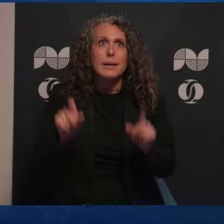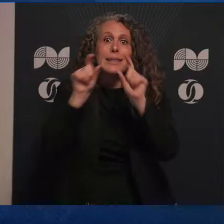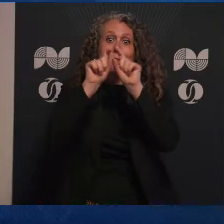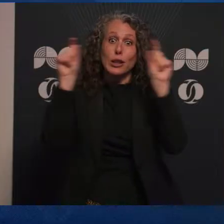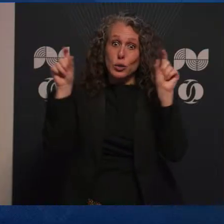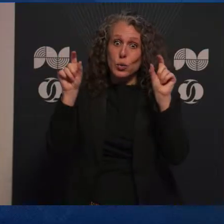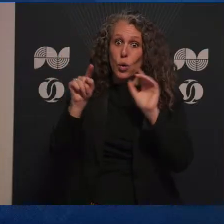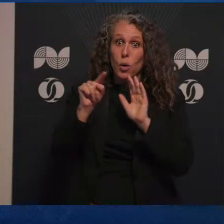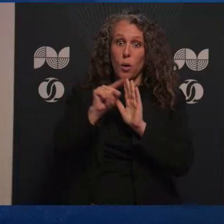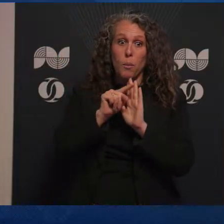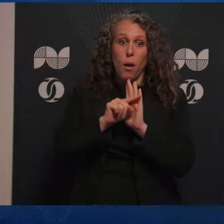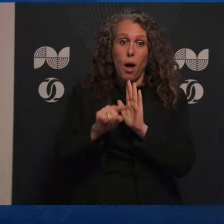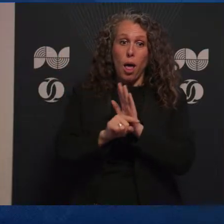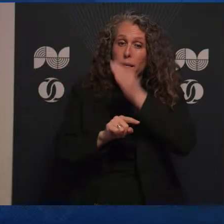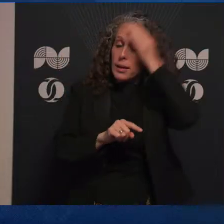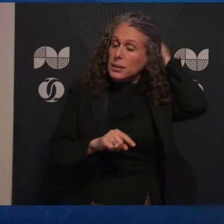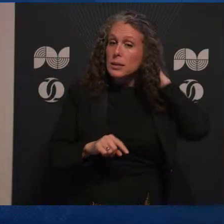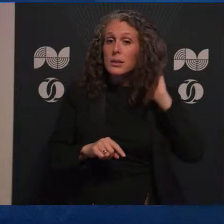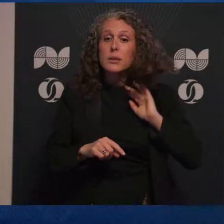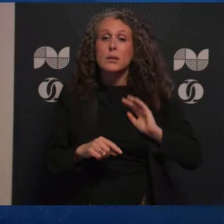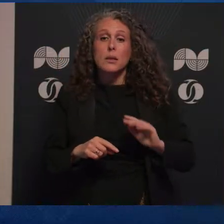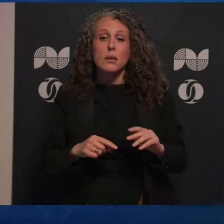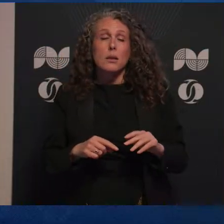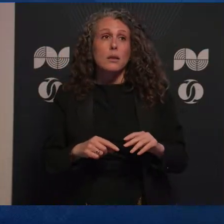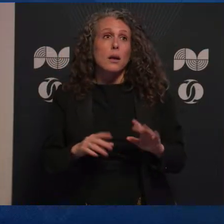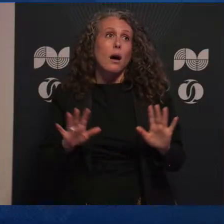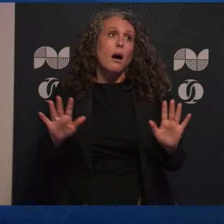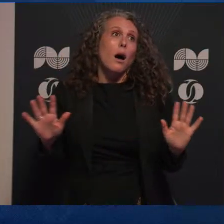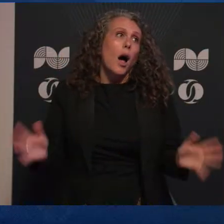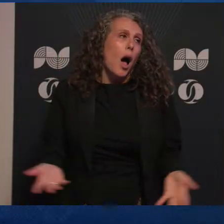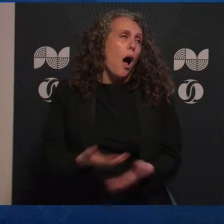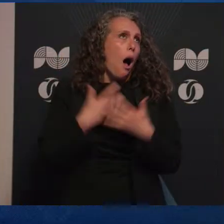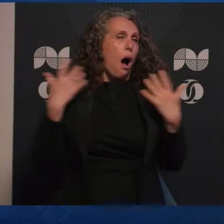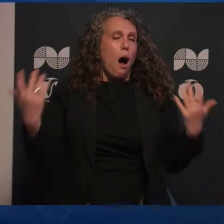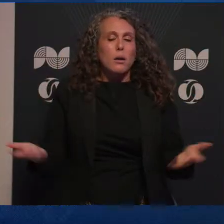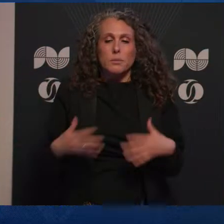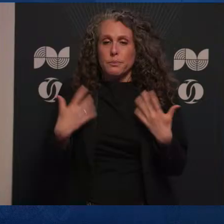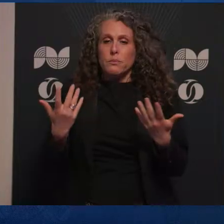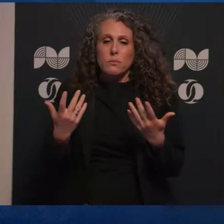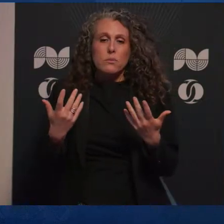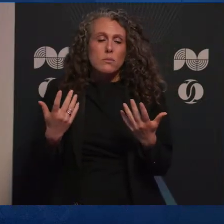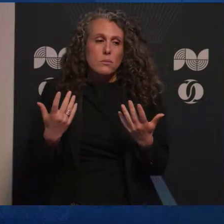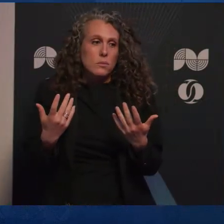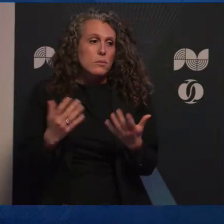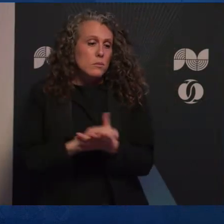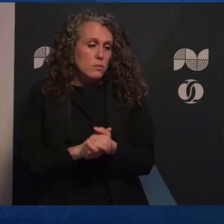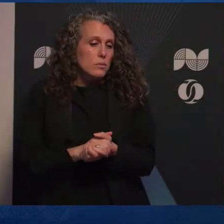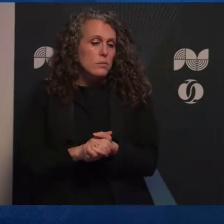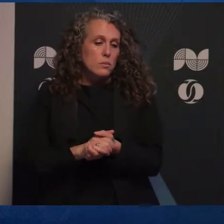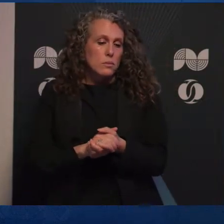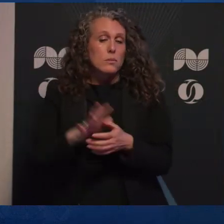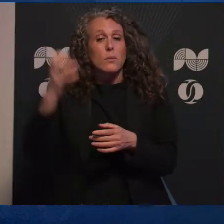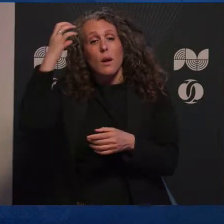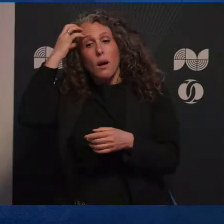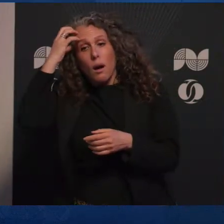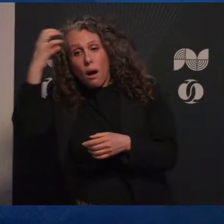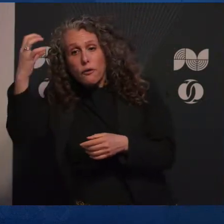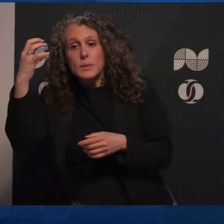to exist. The important that sure is the government and institution have